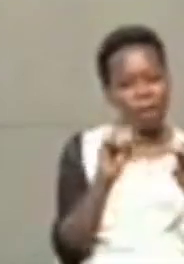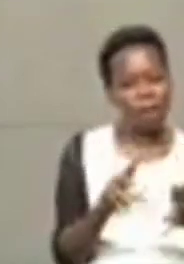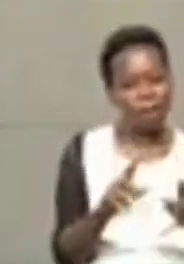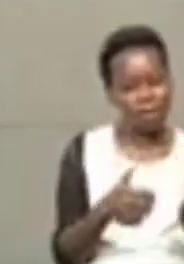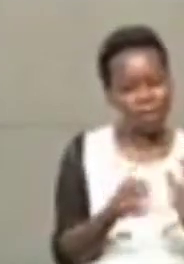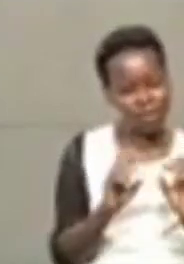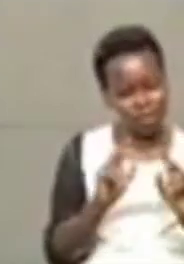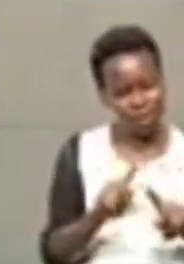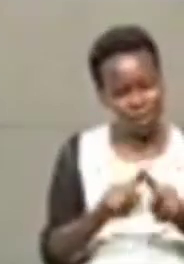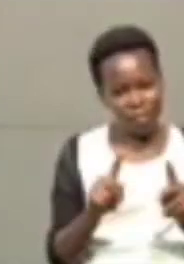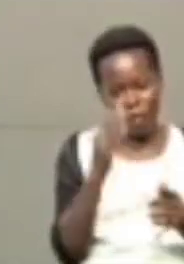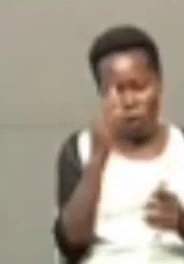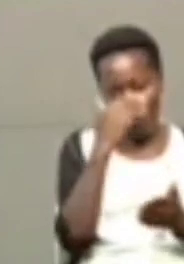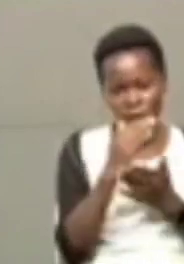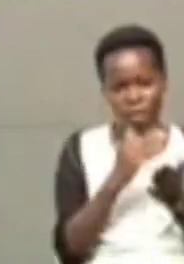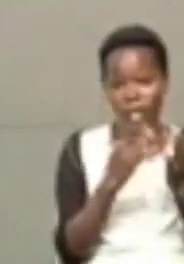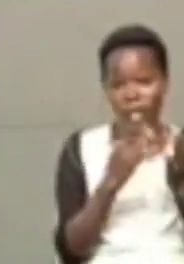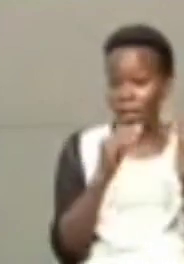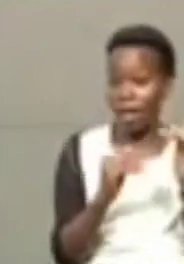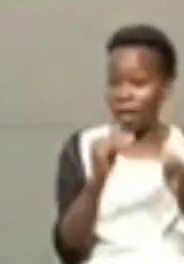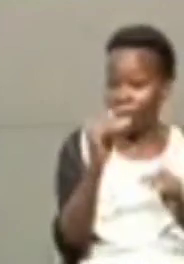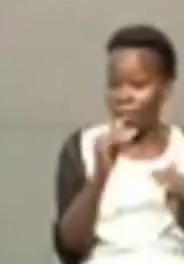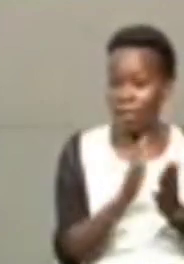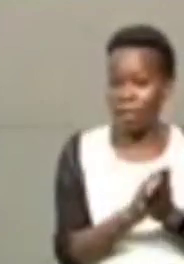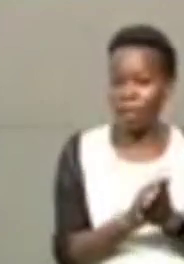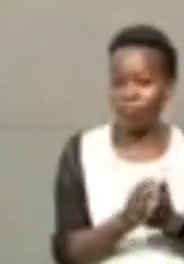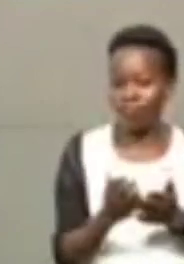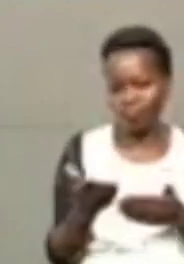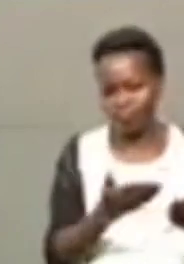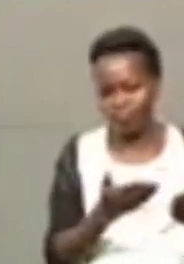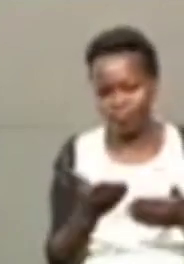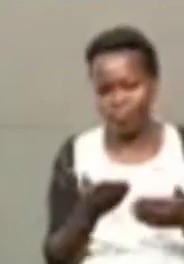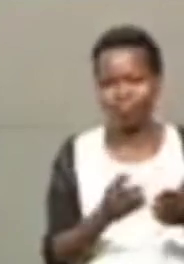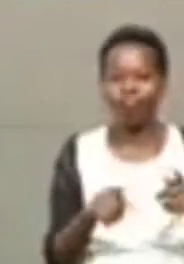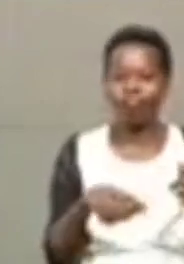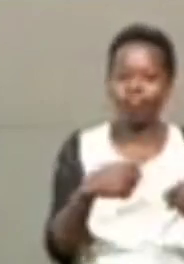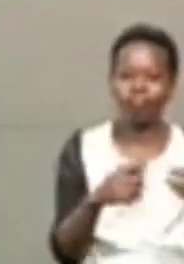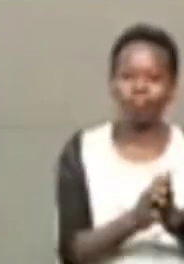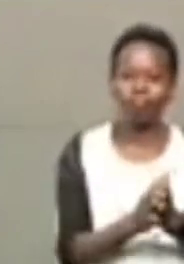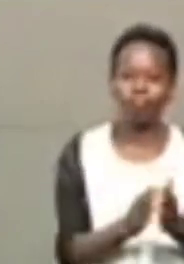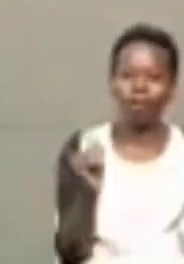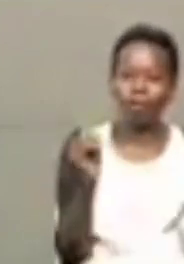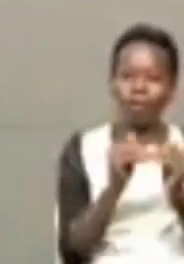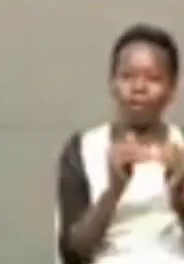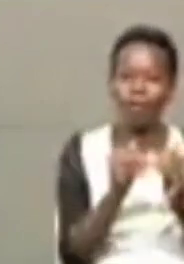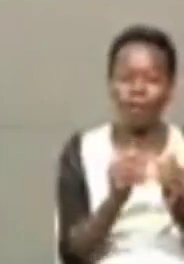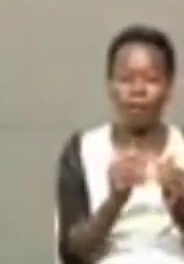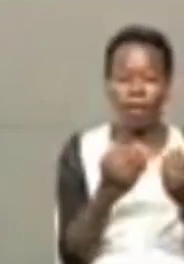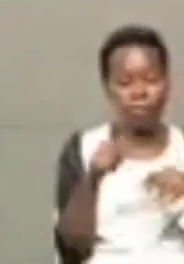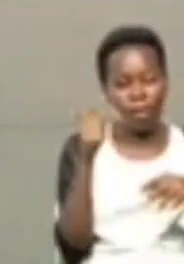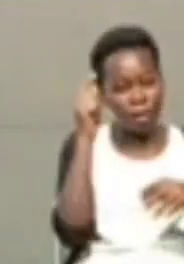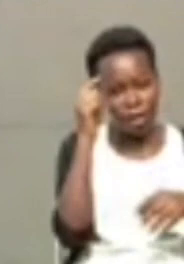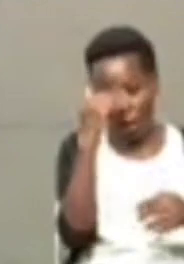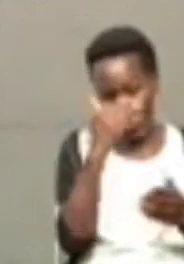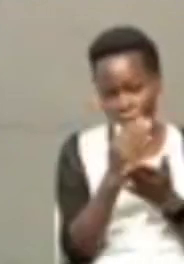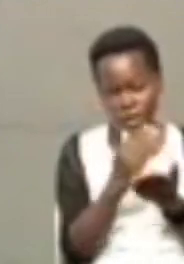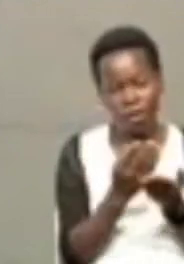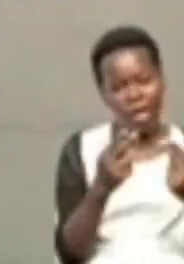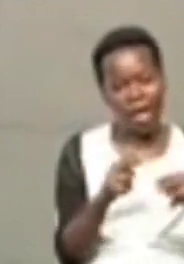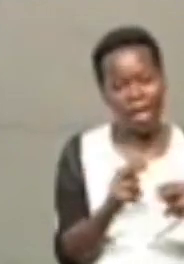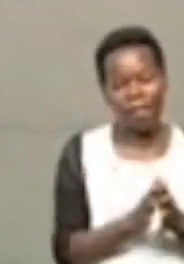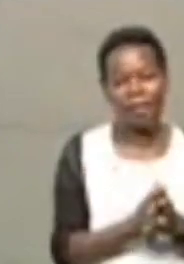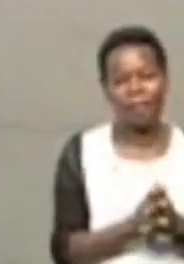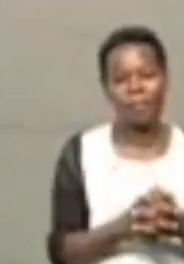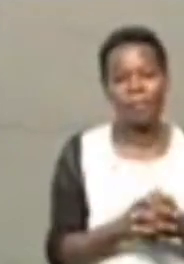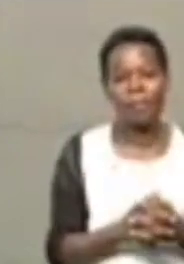least there's a start, and hopefully you'll have several engagements so that you get to a meeting of minds, because that has not yet happened as far as the traders